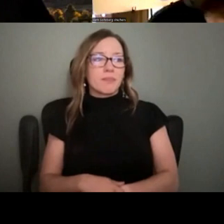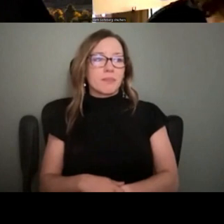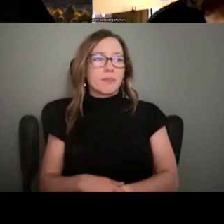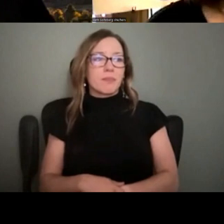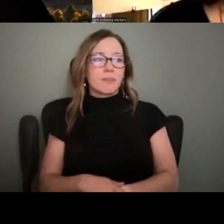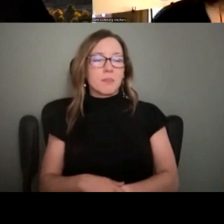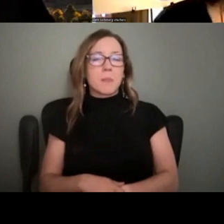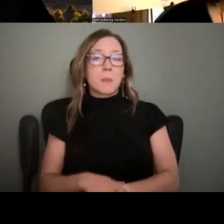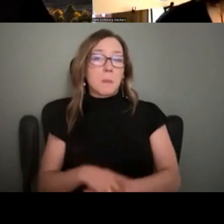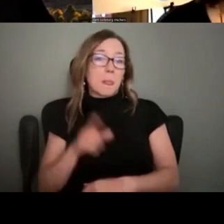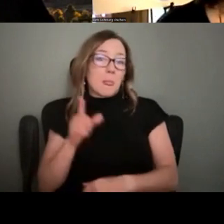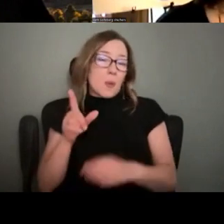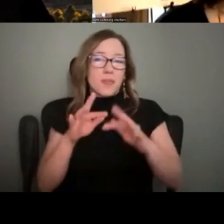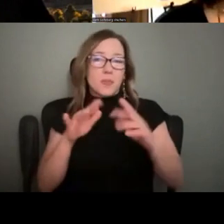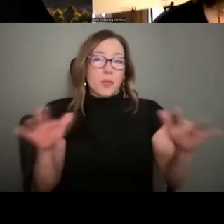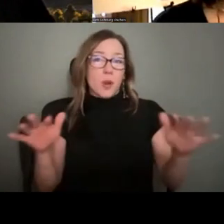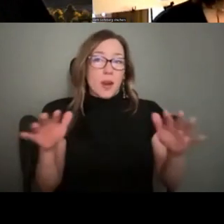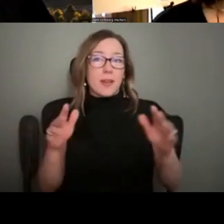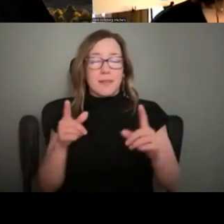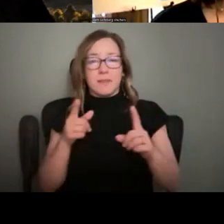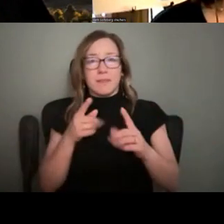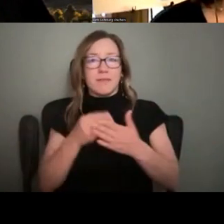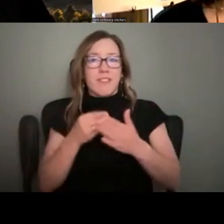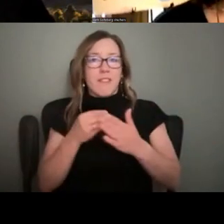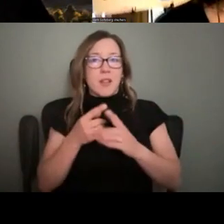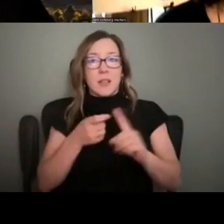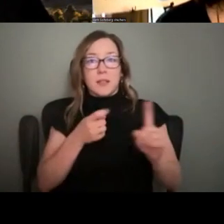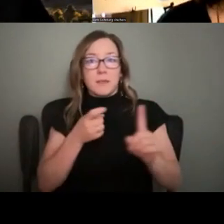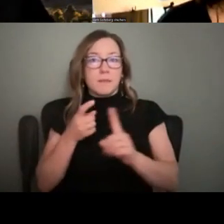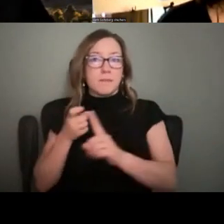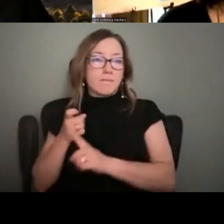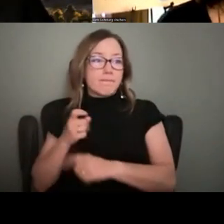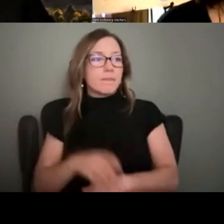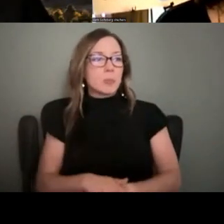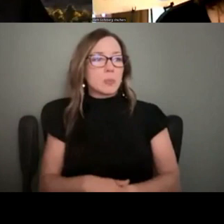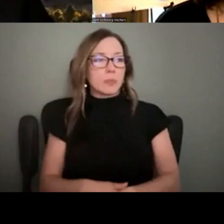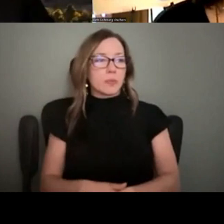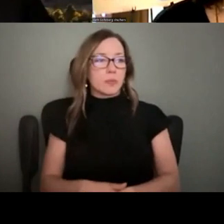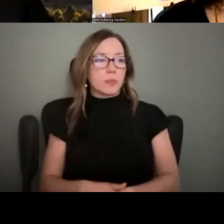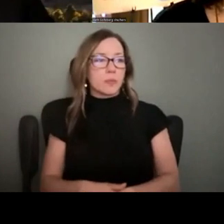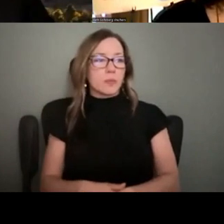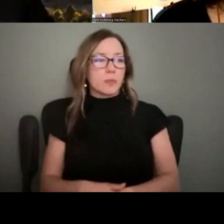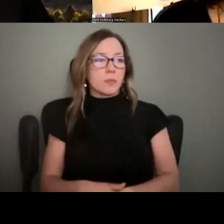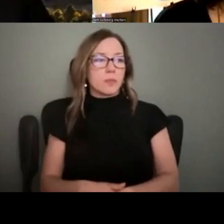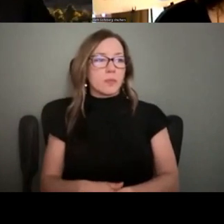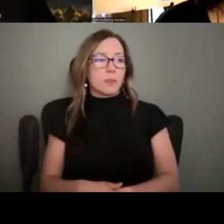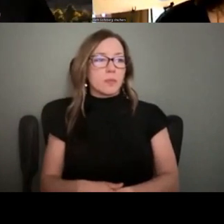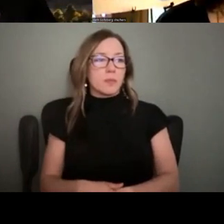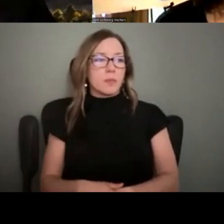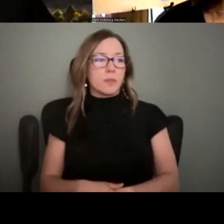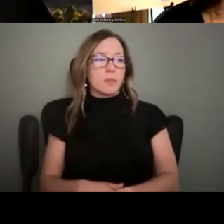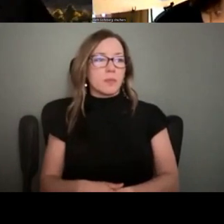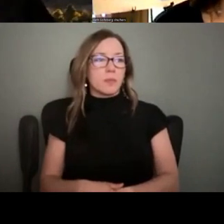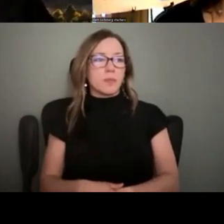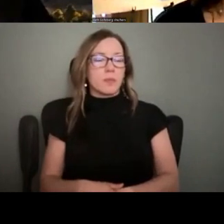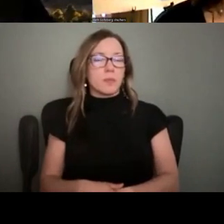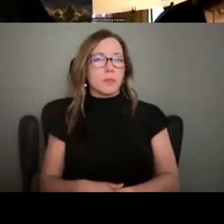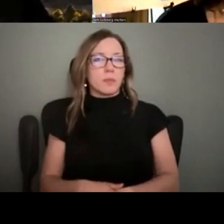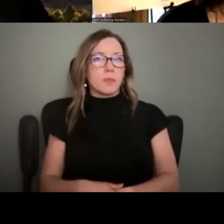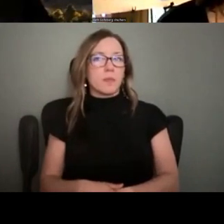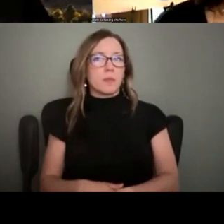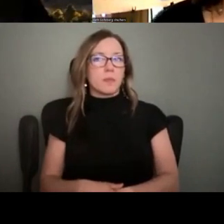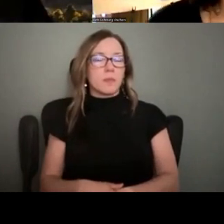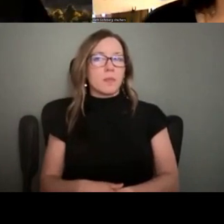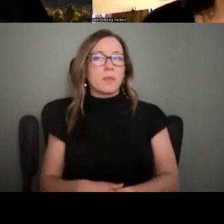funding. Great, thank you. Beth, would you mind jumping in? Already ready to go? Sure. So